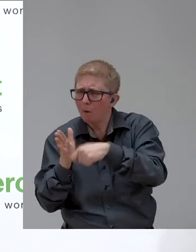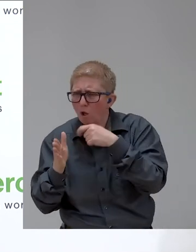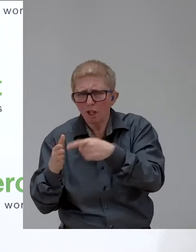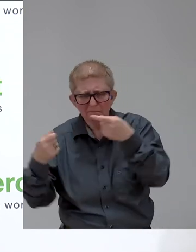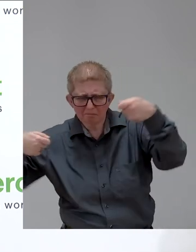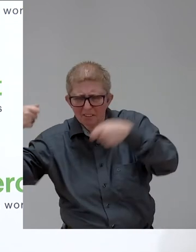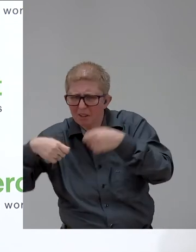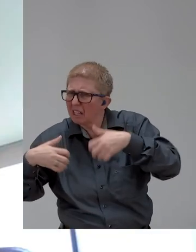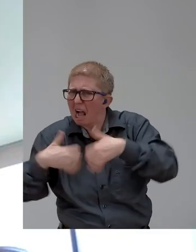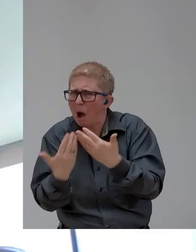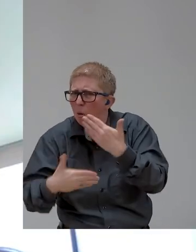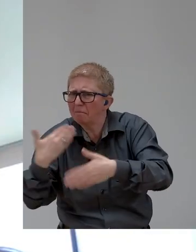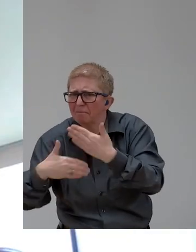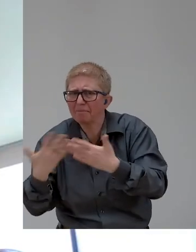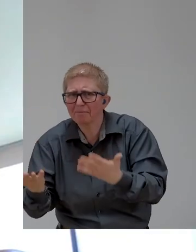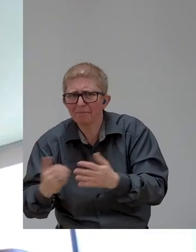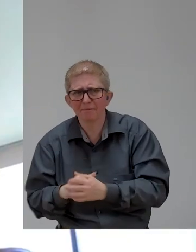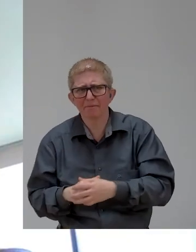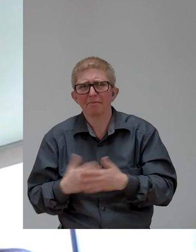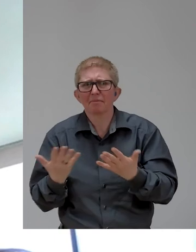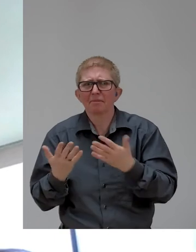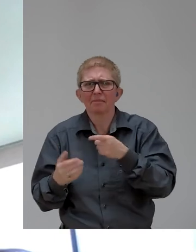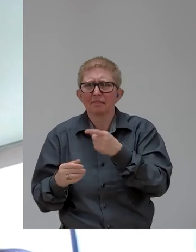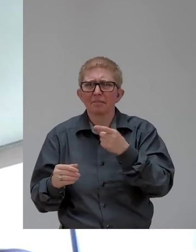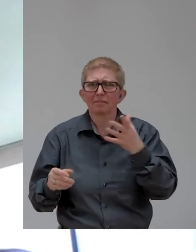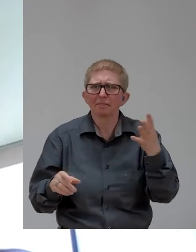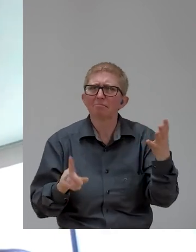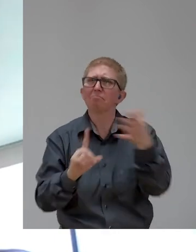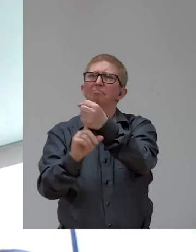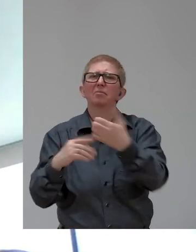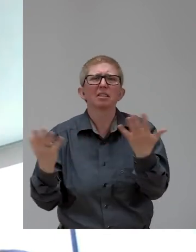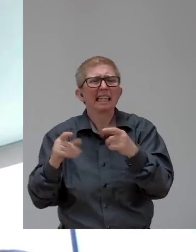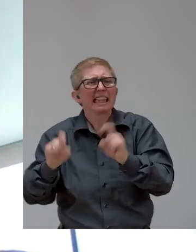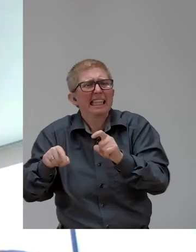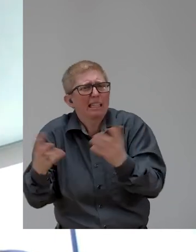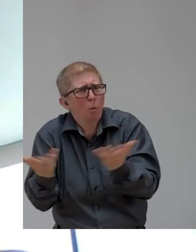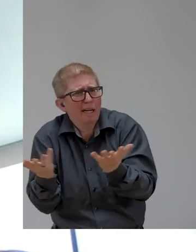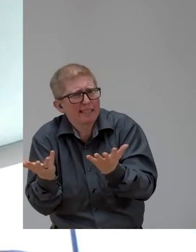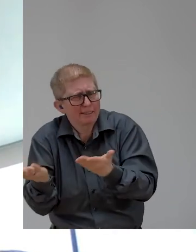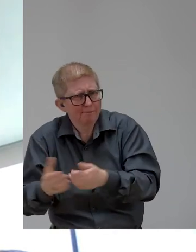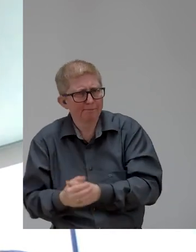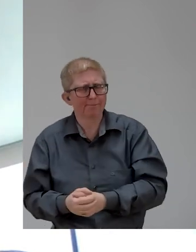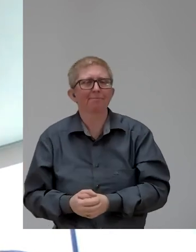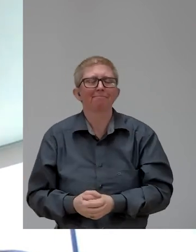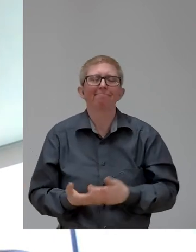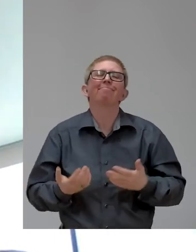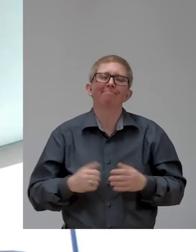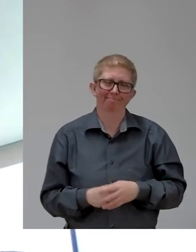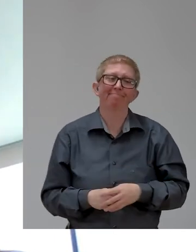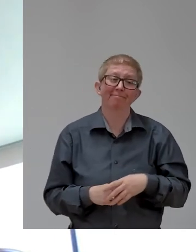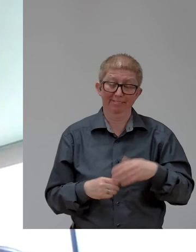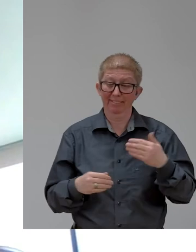success? Okay, of course. So we leave each Zero Project conference